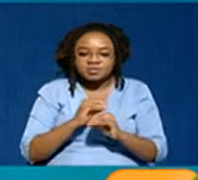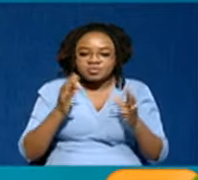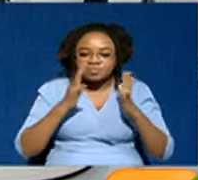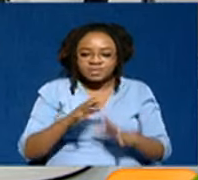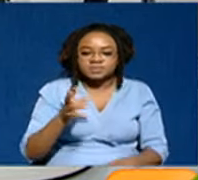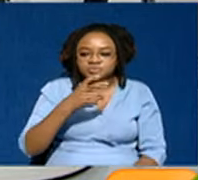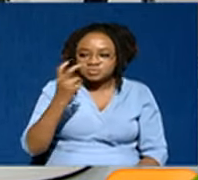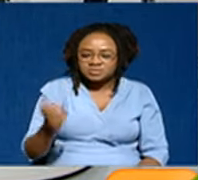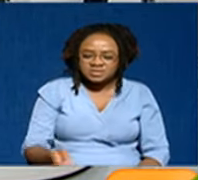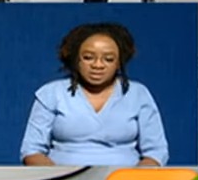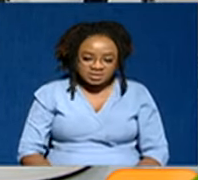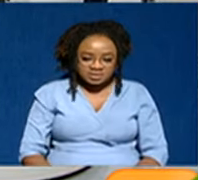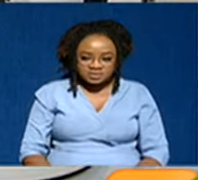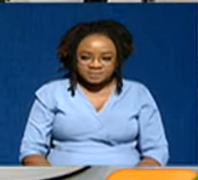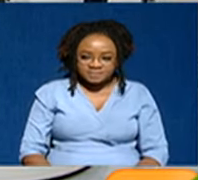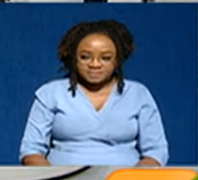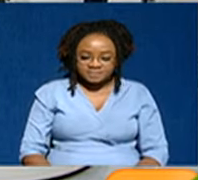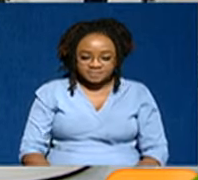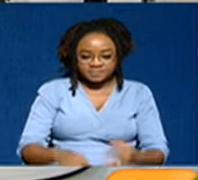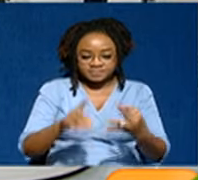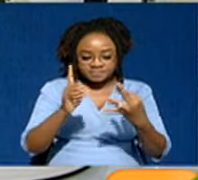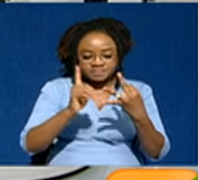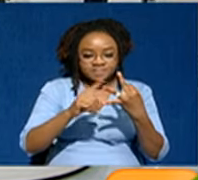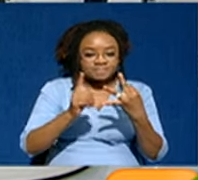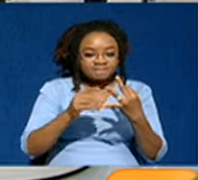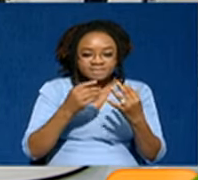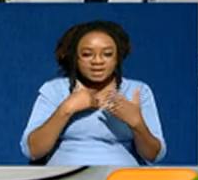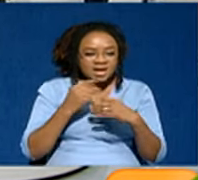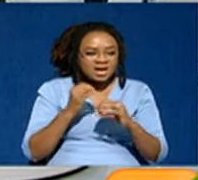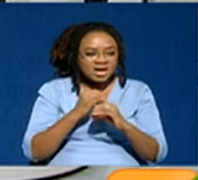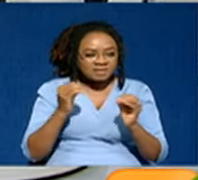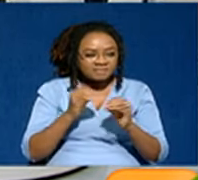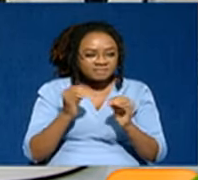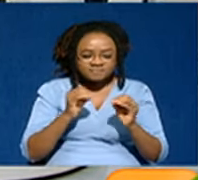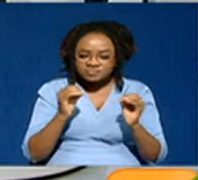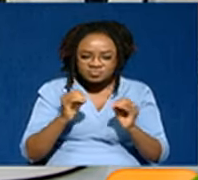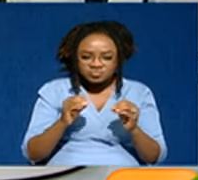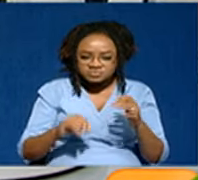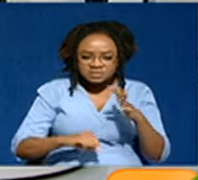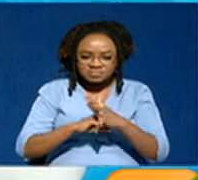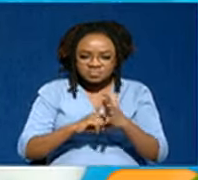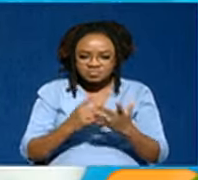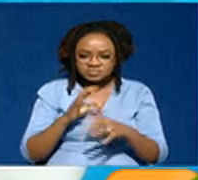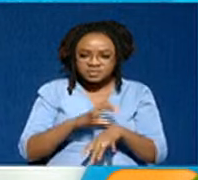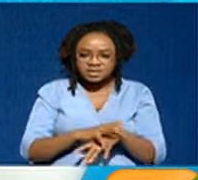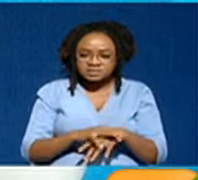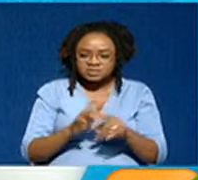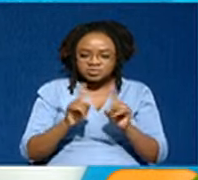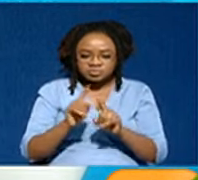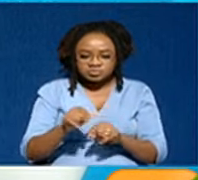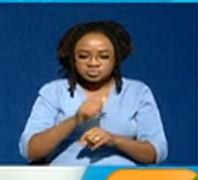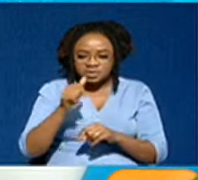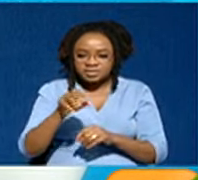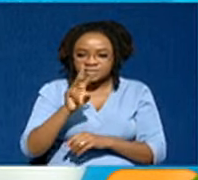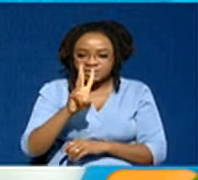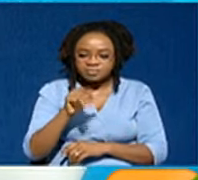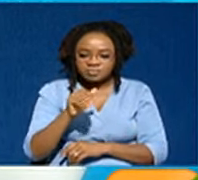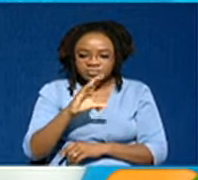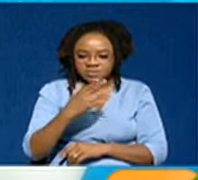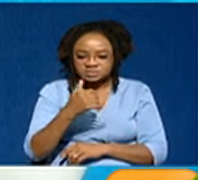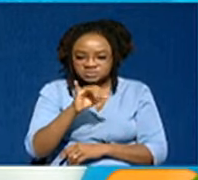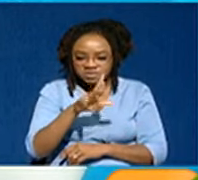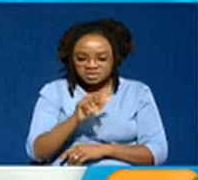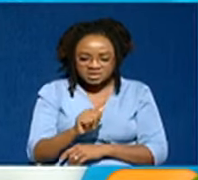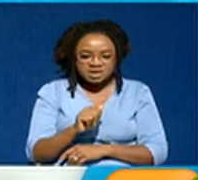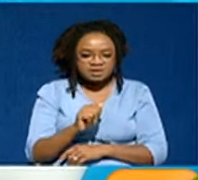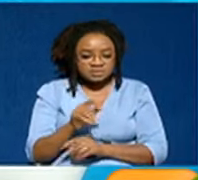Matende Chero. They came to you official and now says there's no goodwill, but I'll come to you for response on that. Let me bring in Peterson Washira on this. Washira, you too are now going